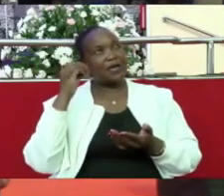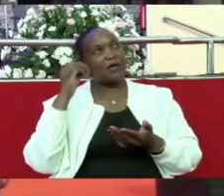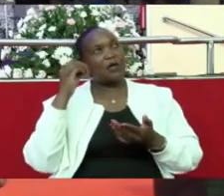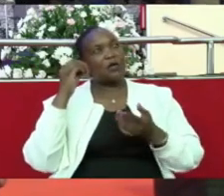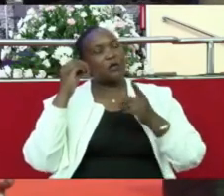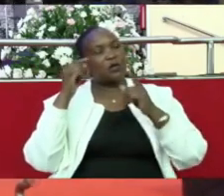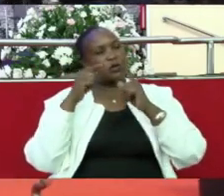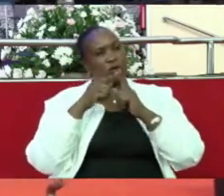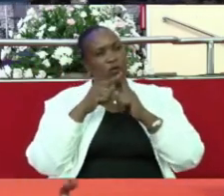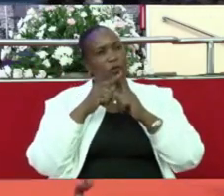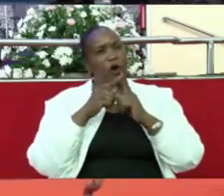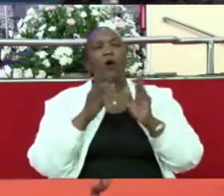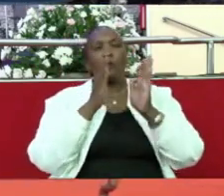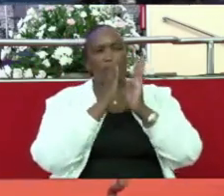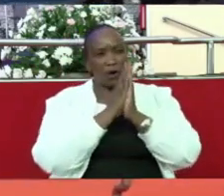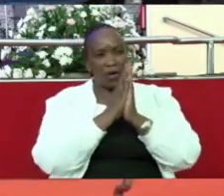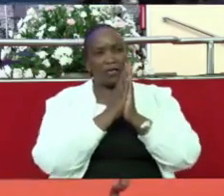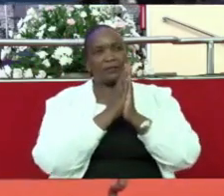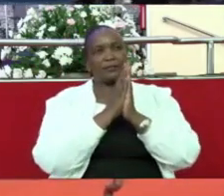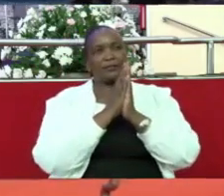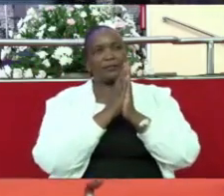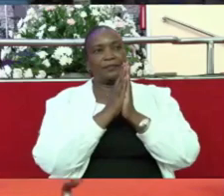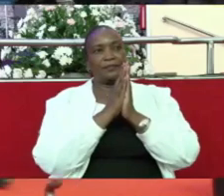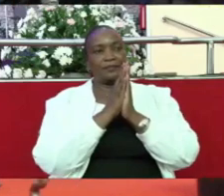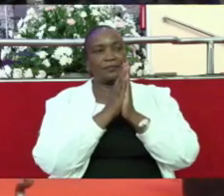and tell everything that it shall be well with me.